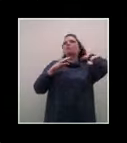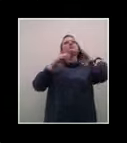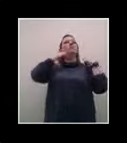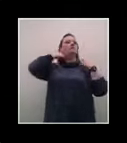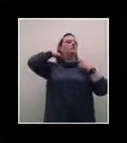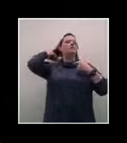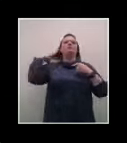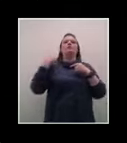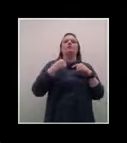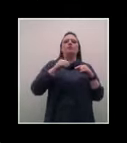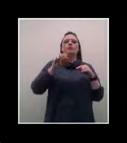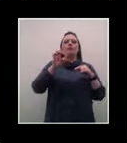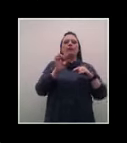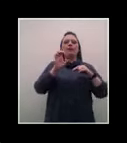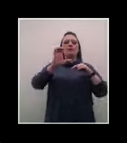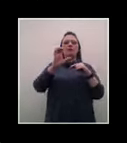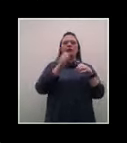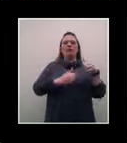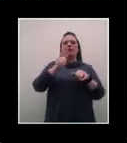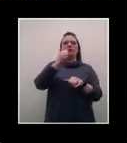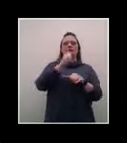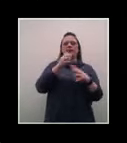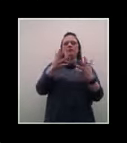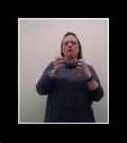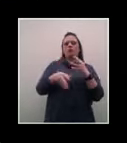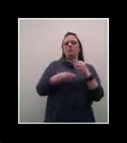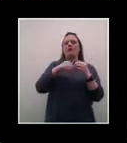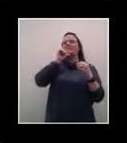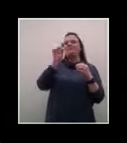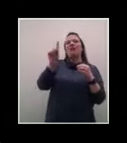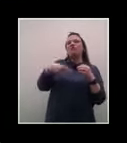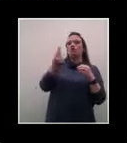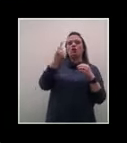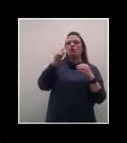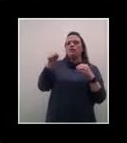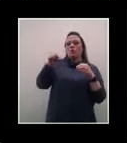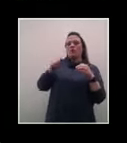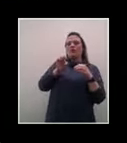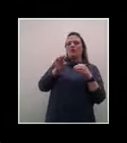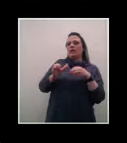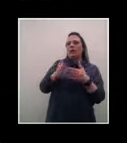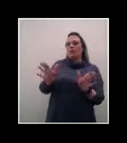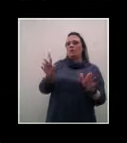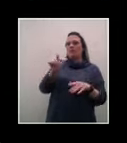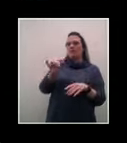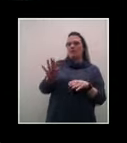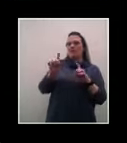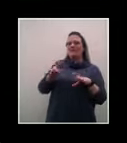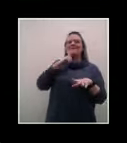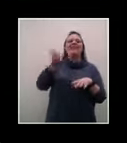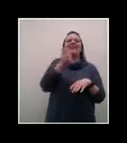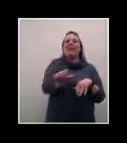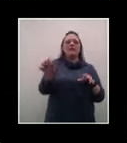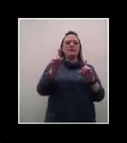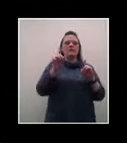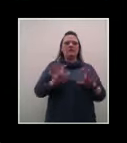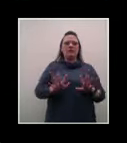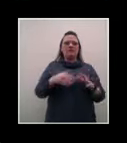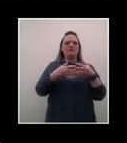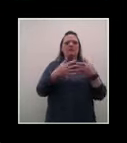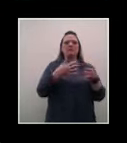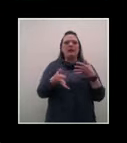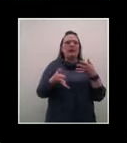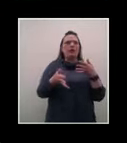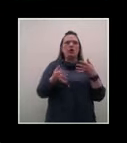add, that is not just for Erie County Public Health Lab tests. That's any test. Doesn't matter if you get tested